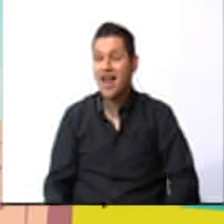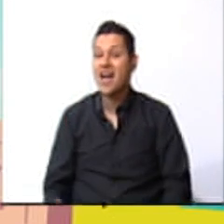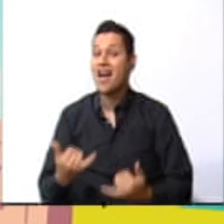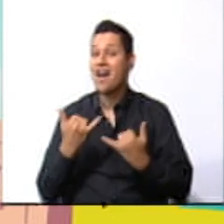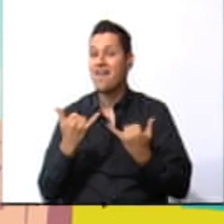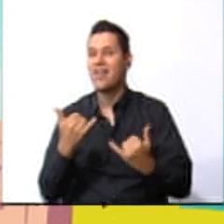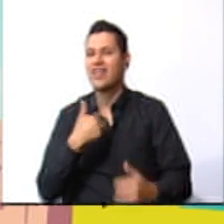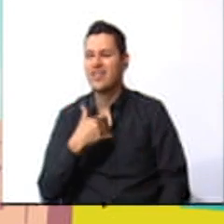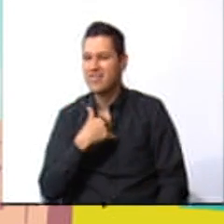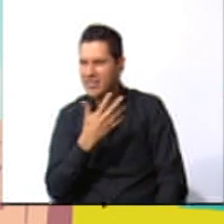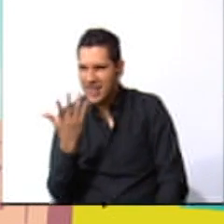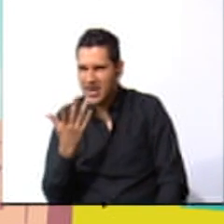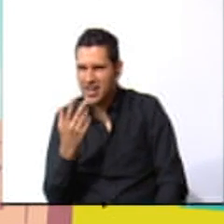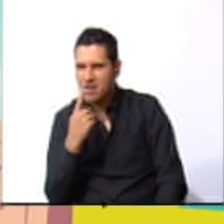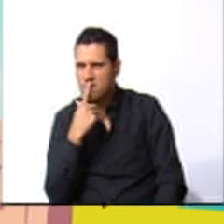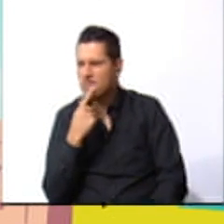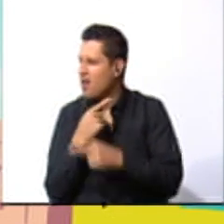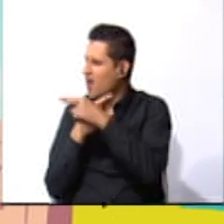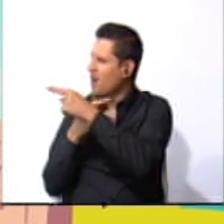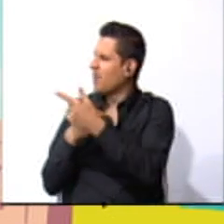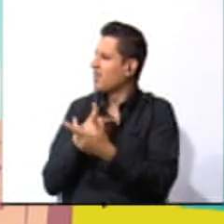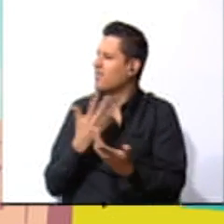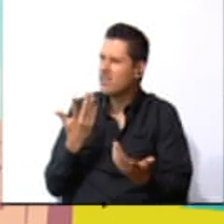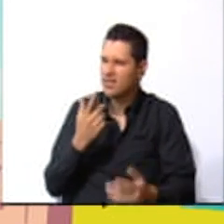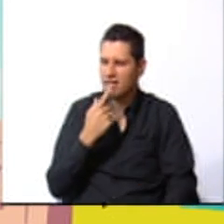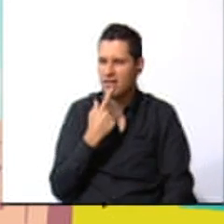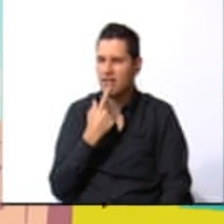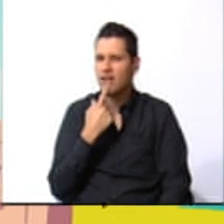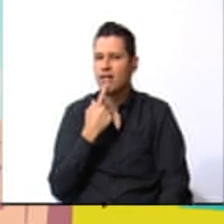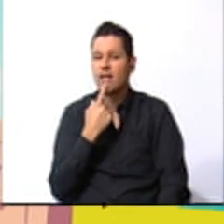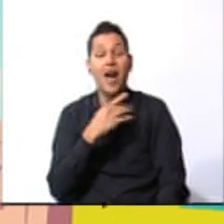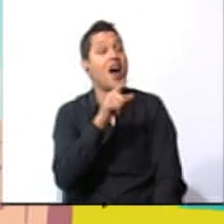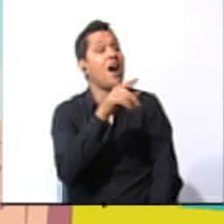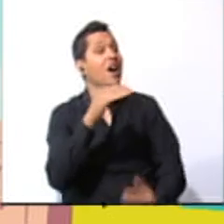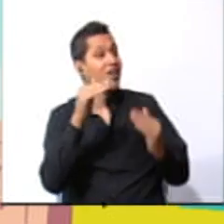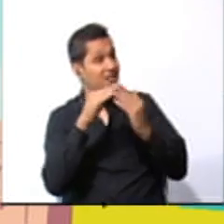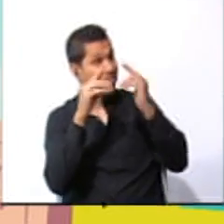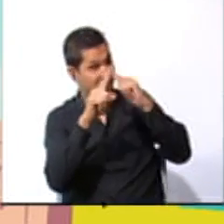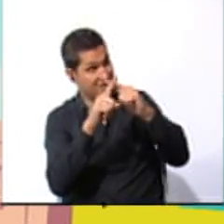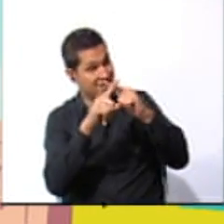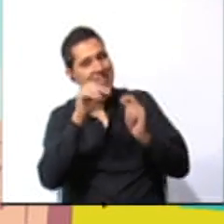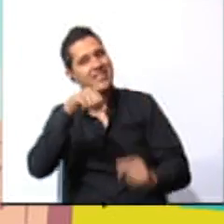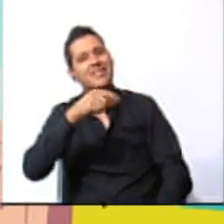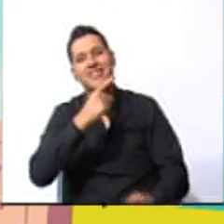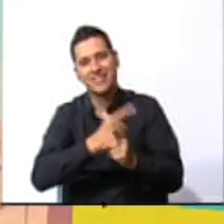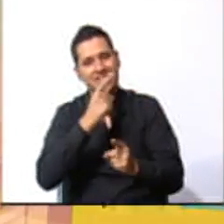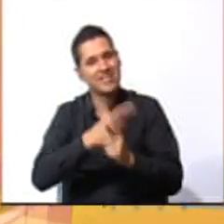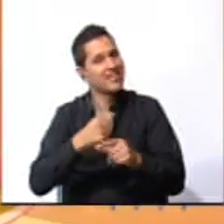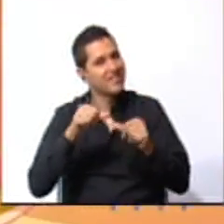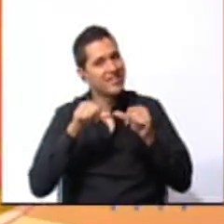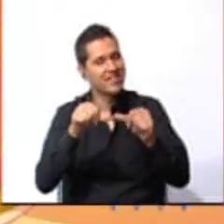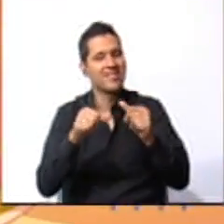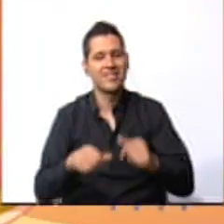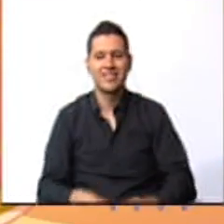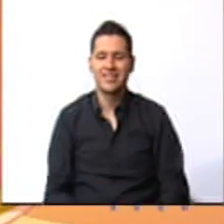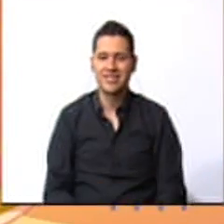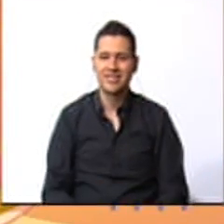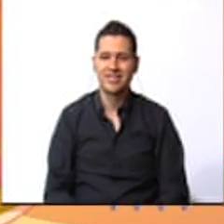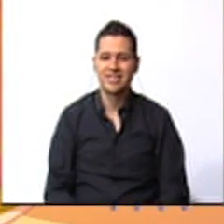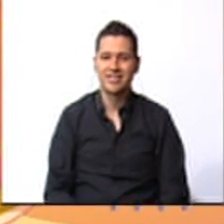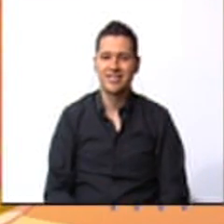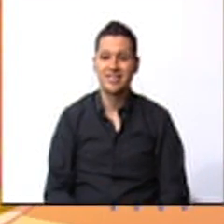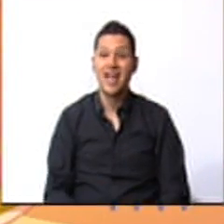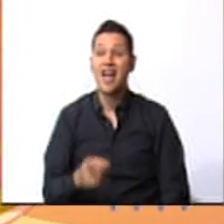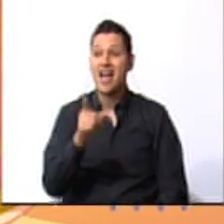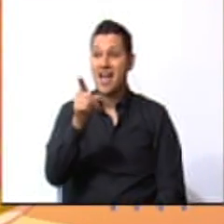have, what's this, Jack? The church. Yes, the church. Let's continue.